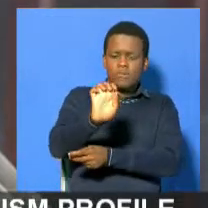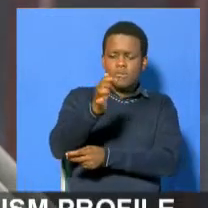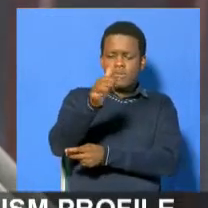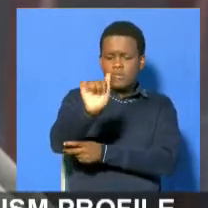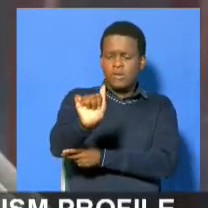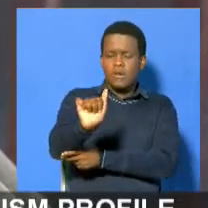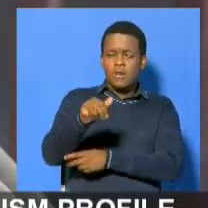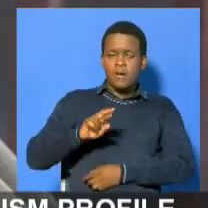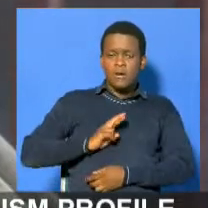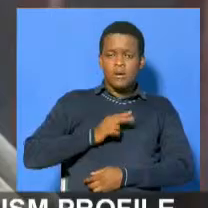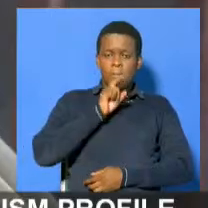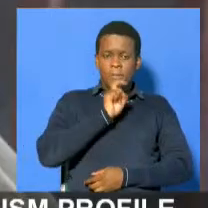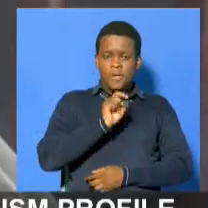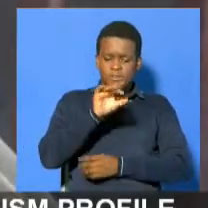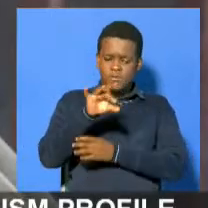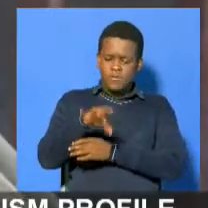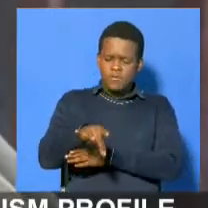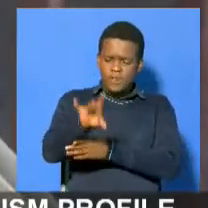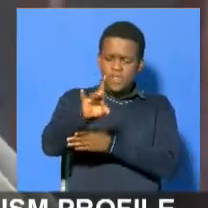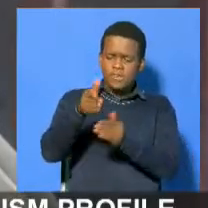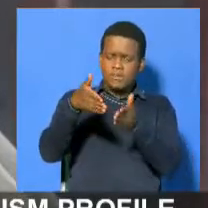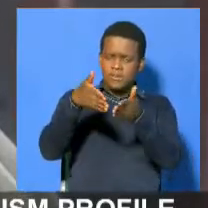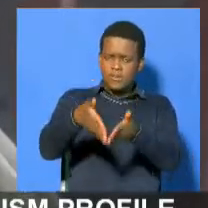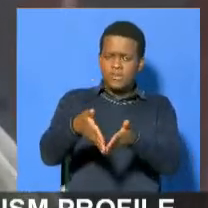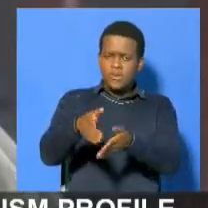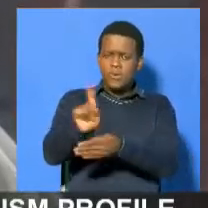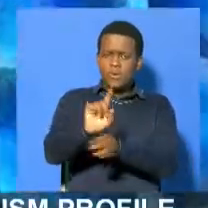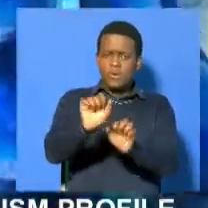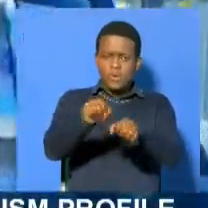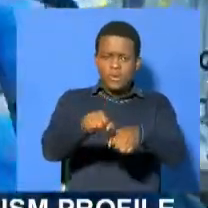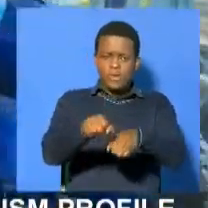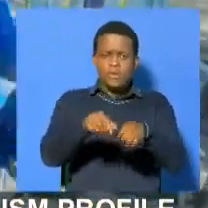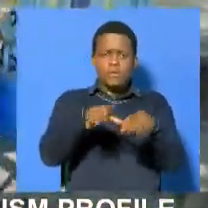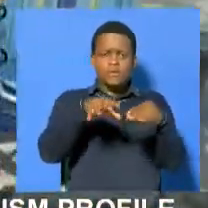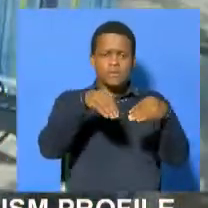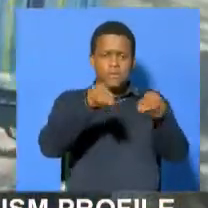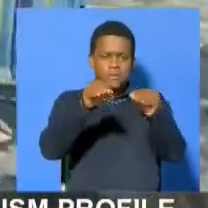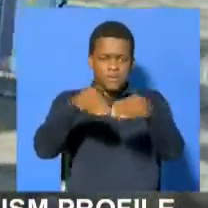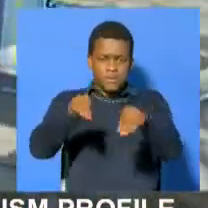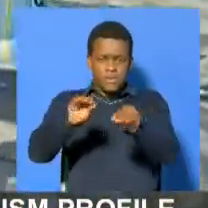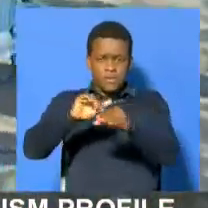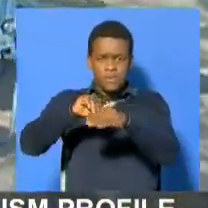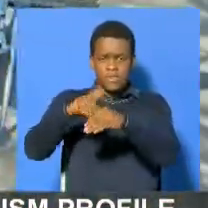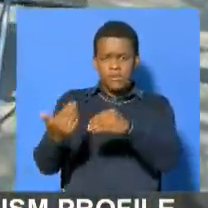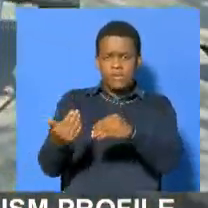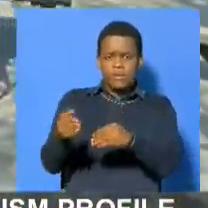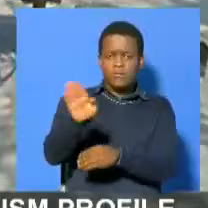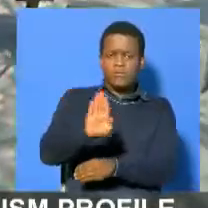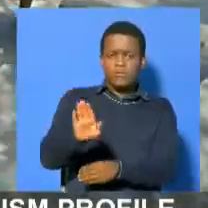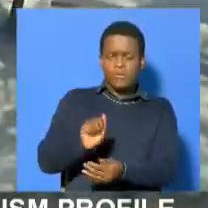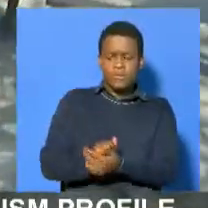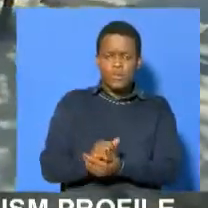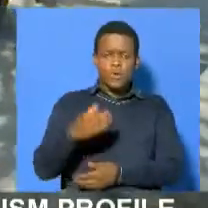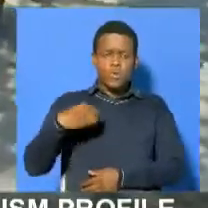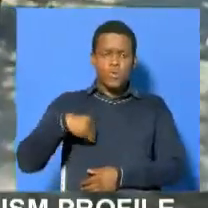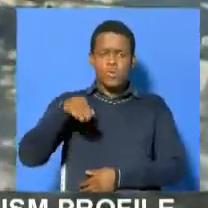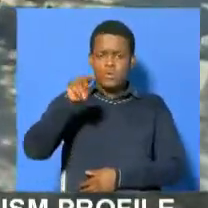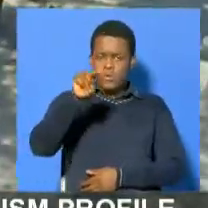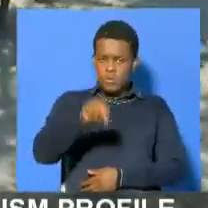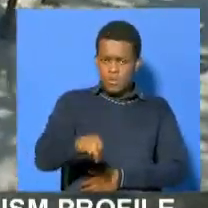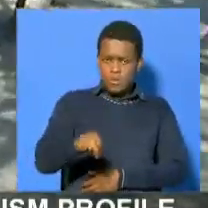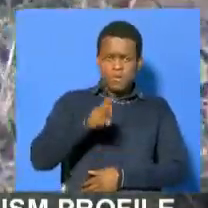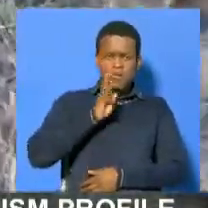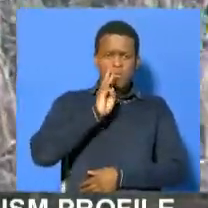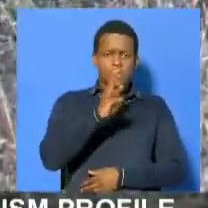batele ga di ka nnang teng mo mebarakeng kwa ntle ga Botswana. Nonofo will inspire young persons in the hospitality